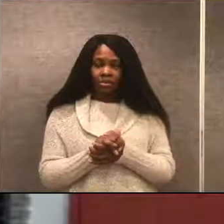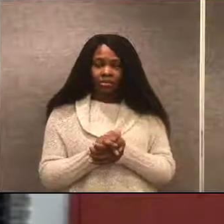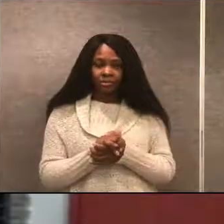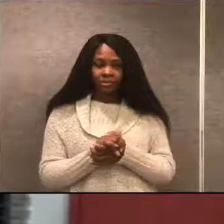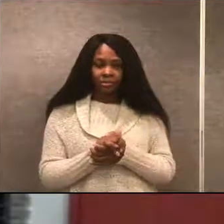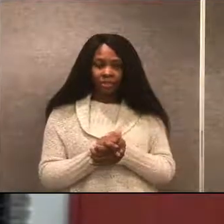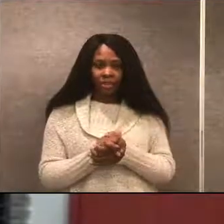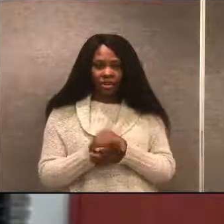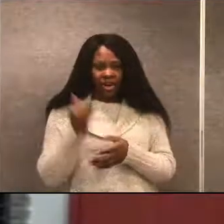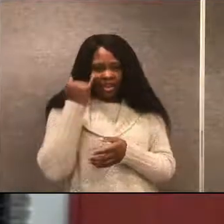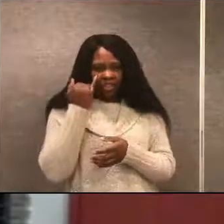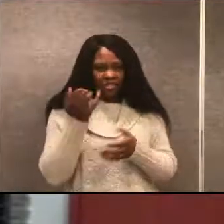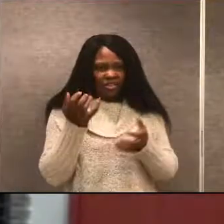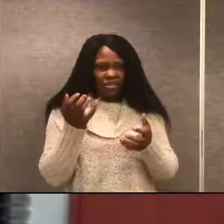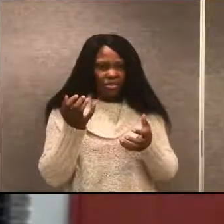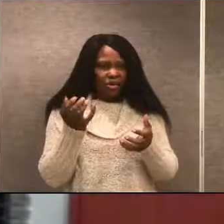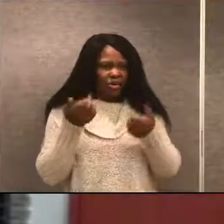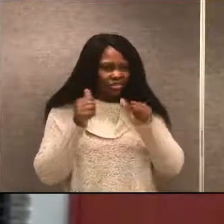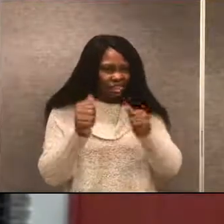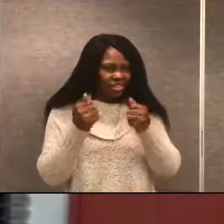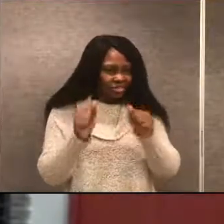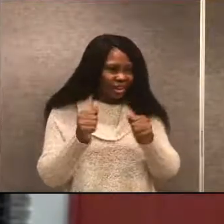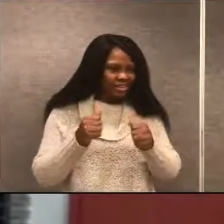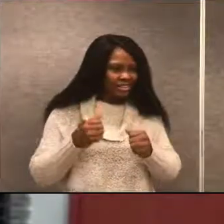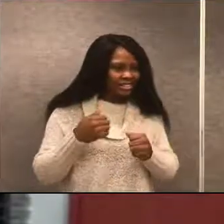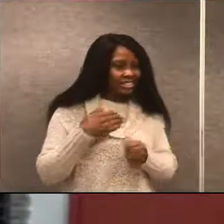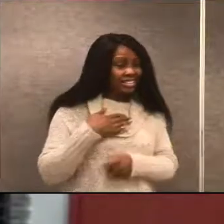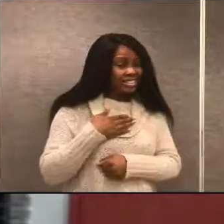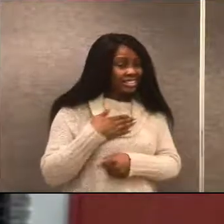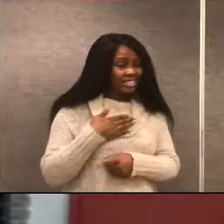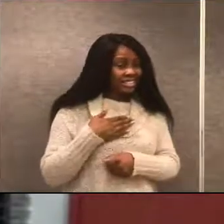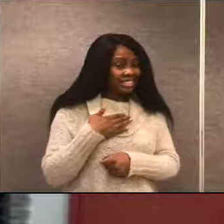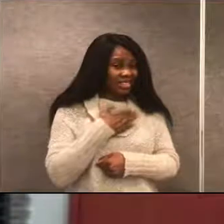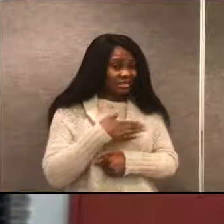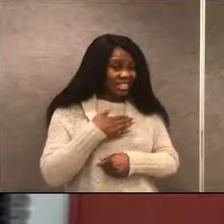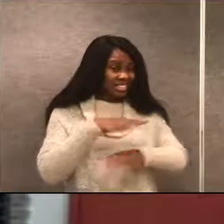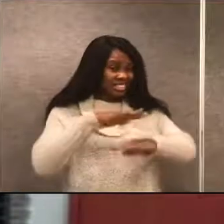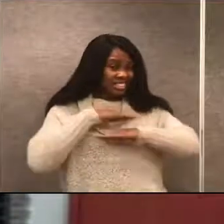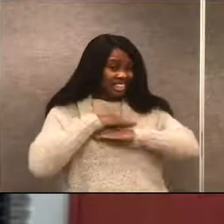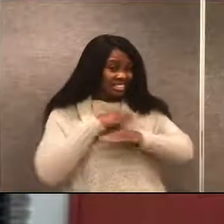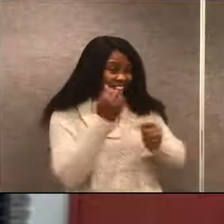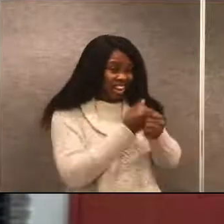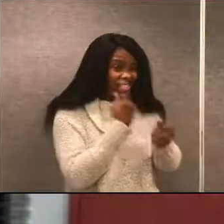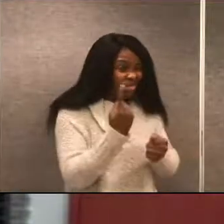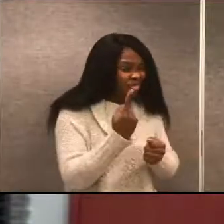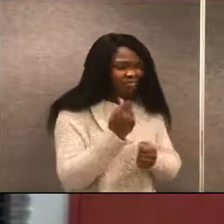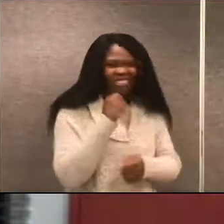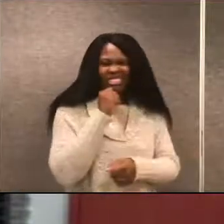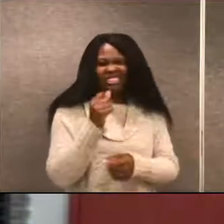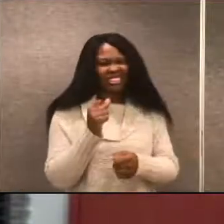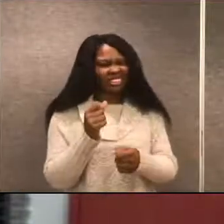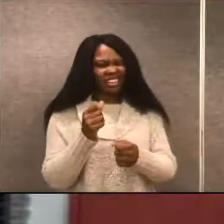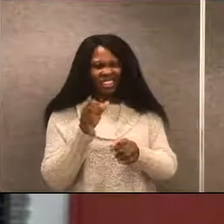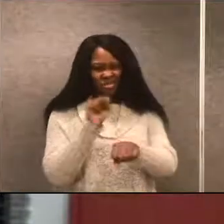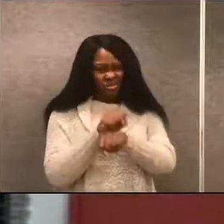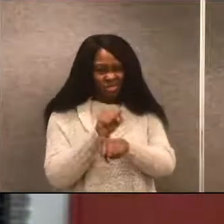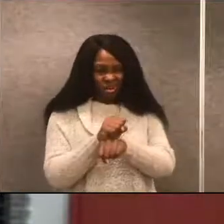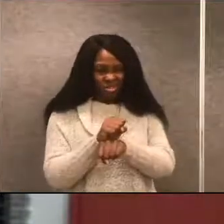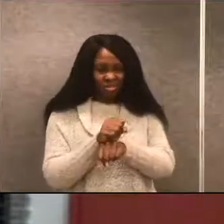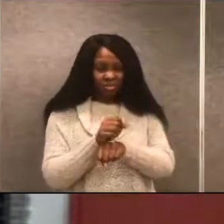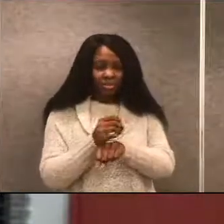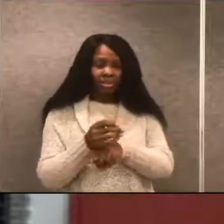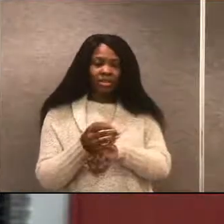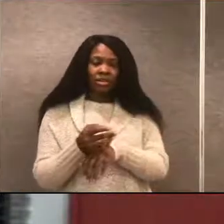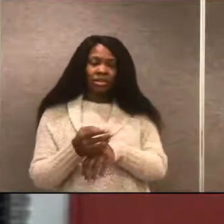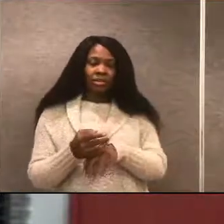the masses, right? That a lot of times statements that are made are not necessarily global statements, but individual